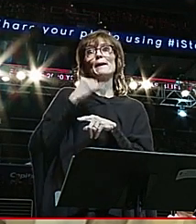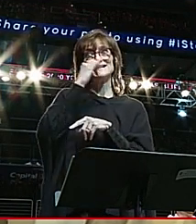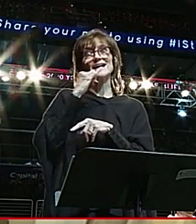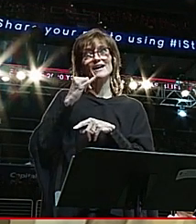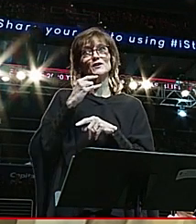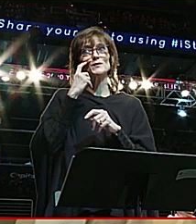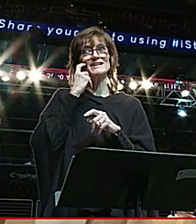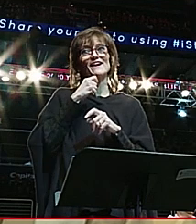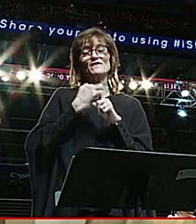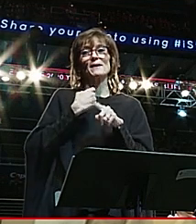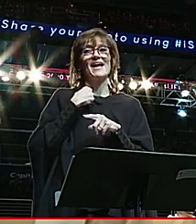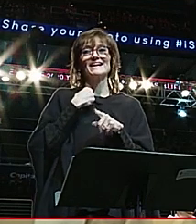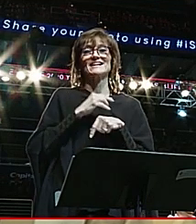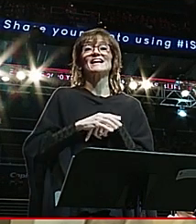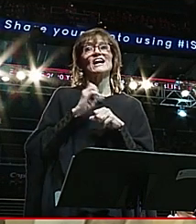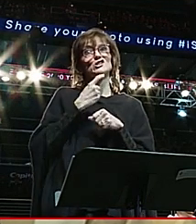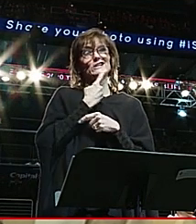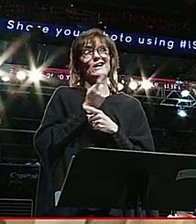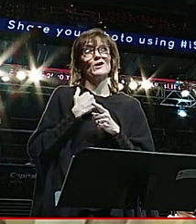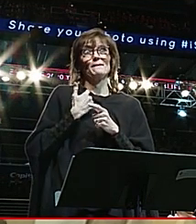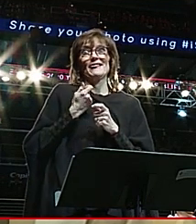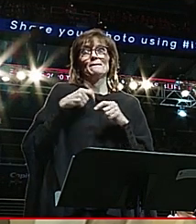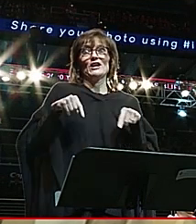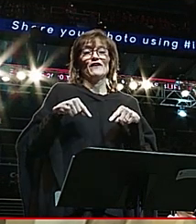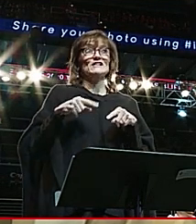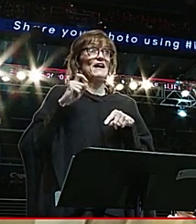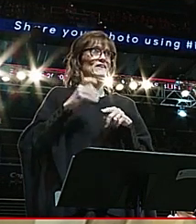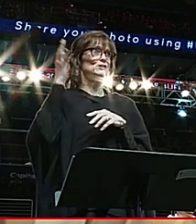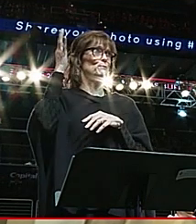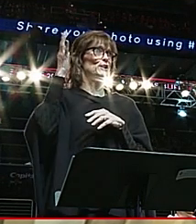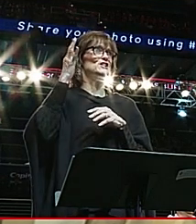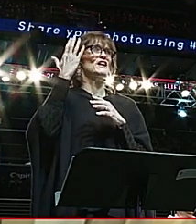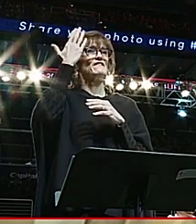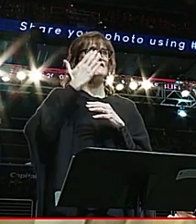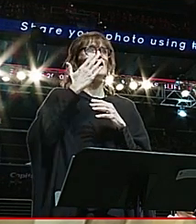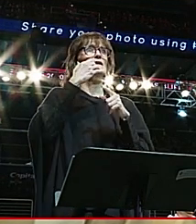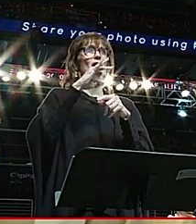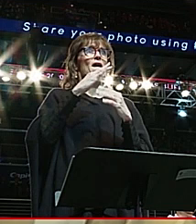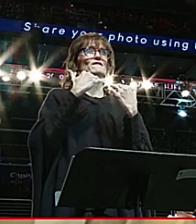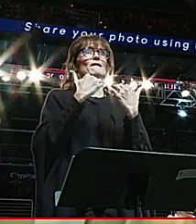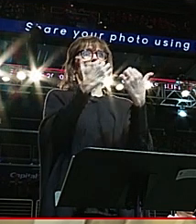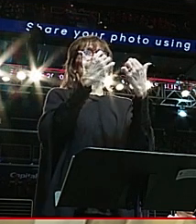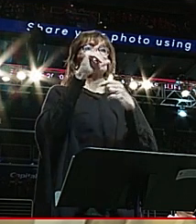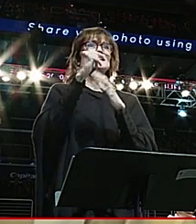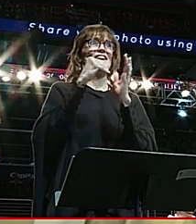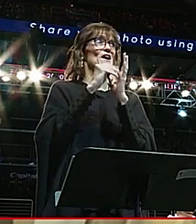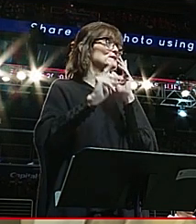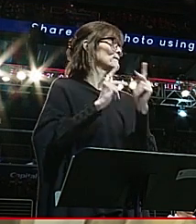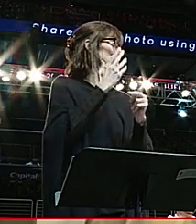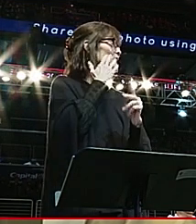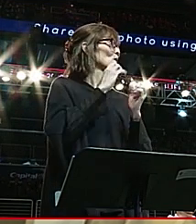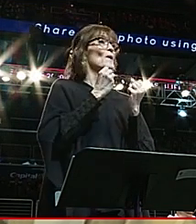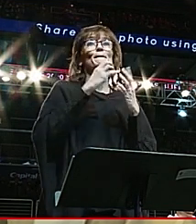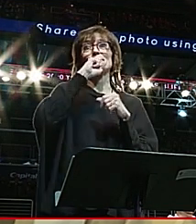accent. And I should say that I'm a little nervous about having to preach in front of 20,000 people. I don't know how many bishops,